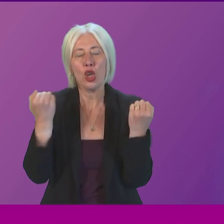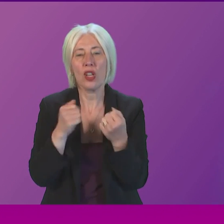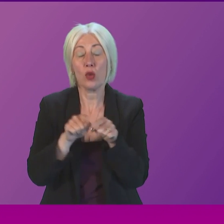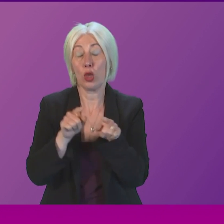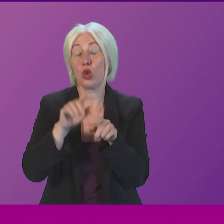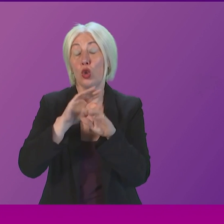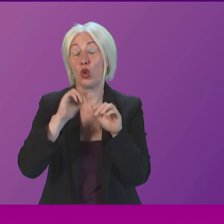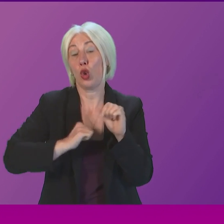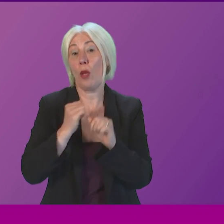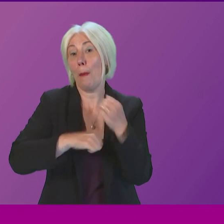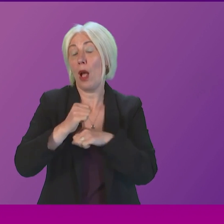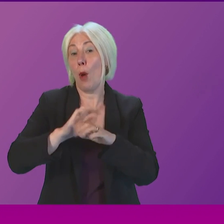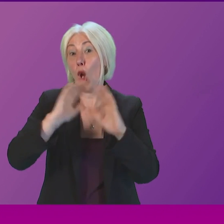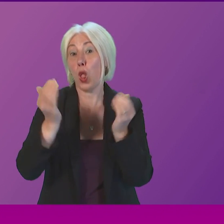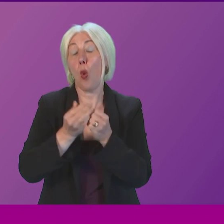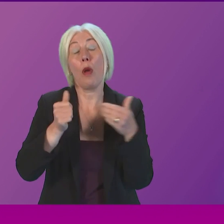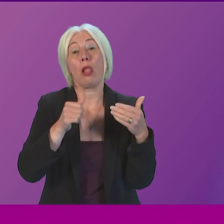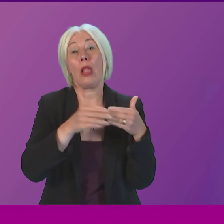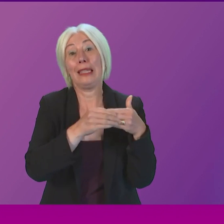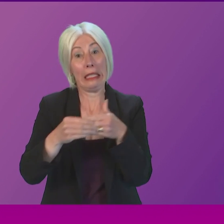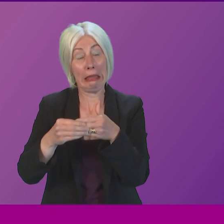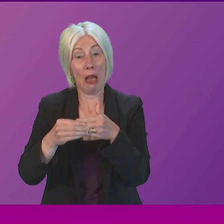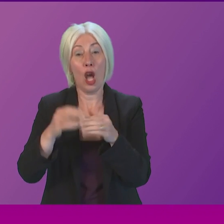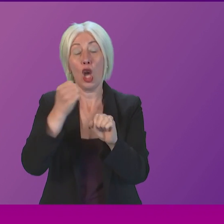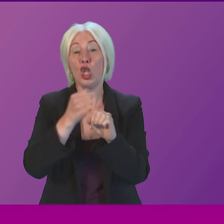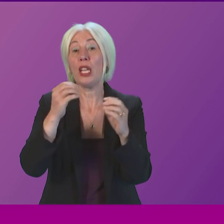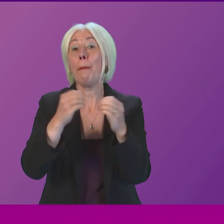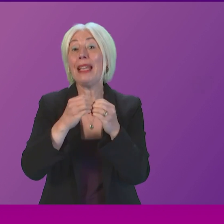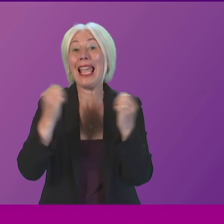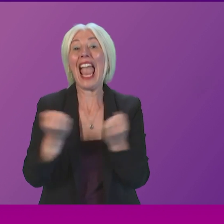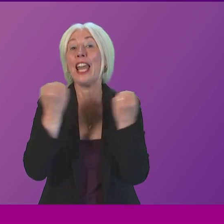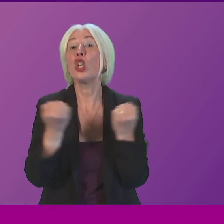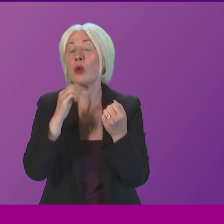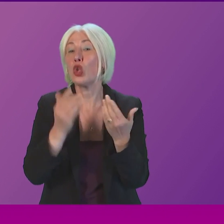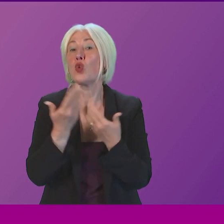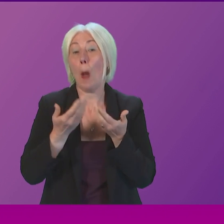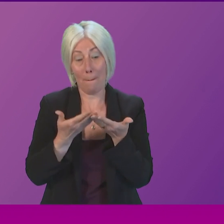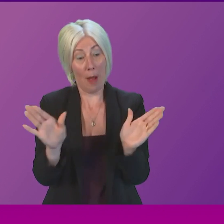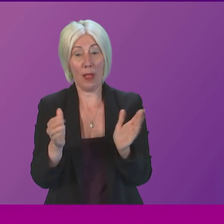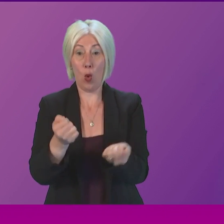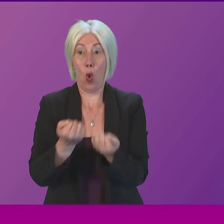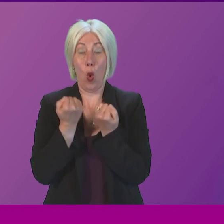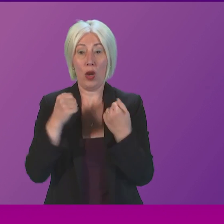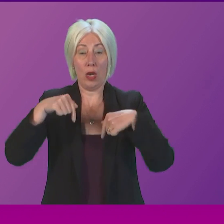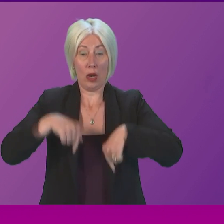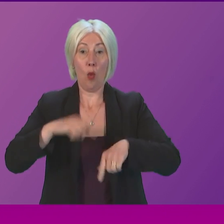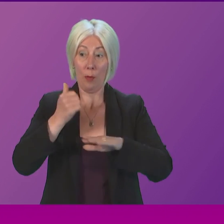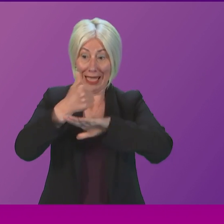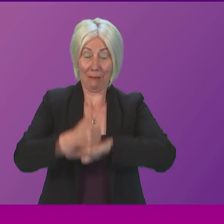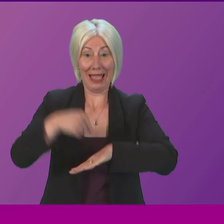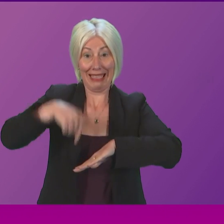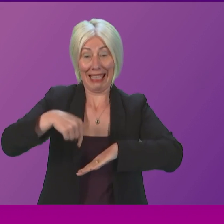leader. And it's backed up by GB Energy, a new publicly owned energy company that will be headquartered here in